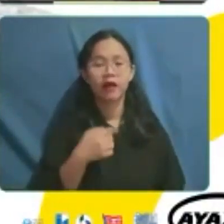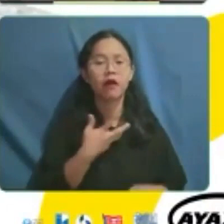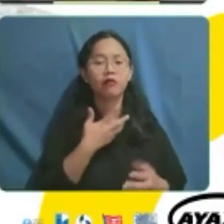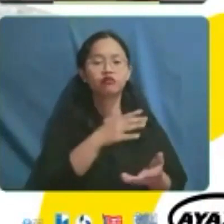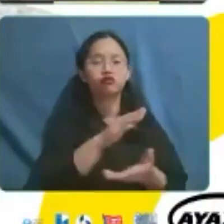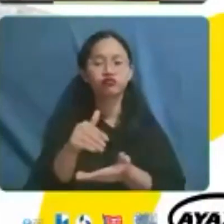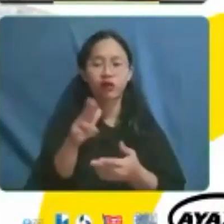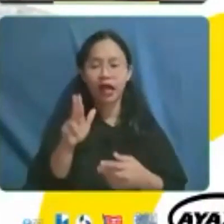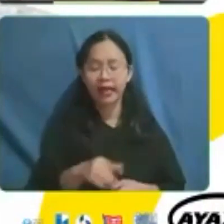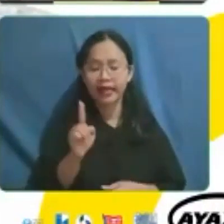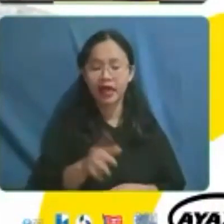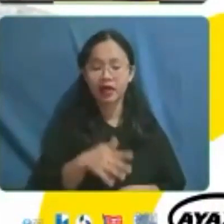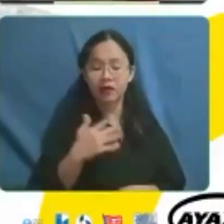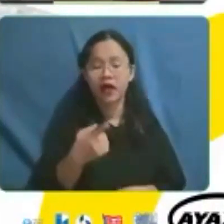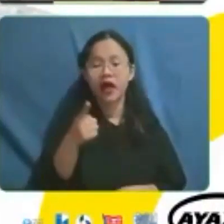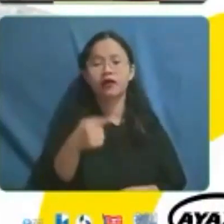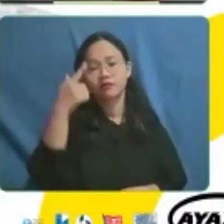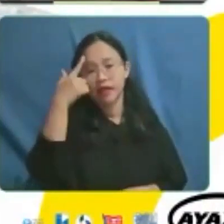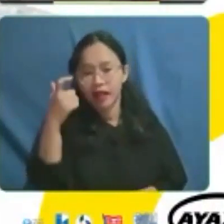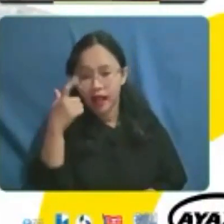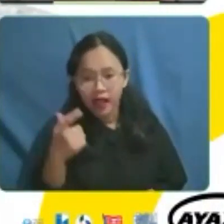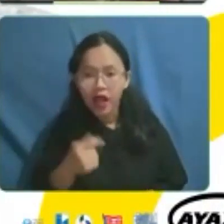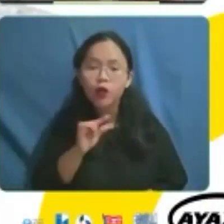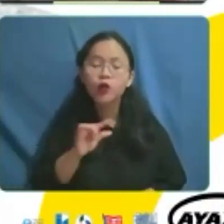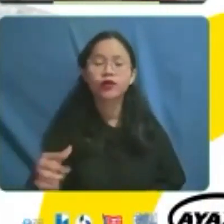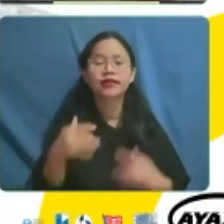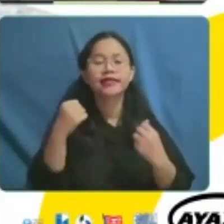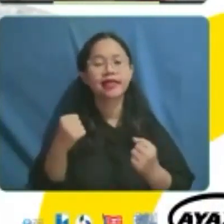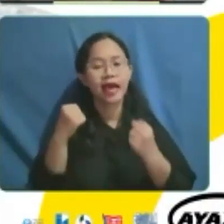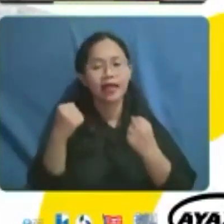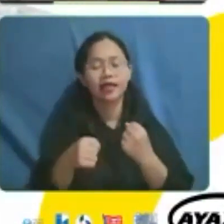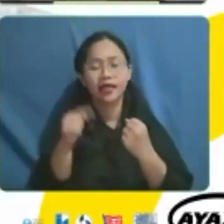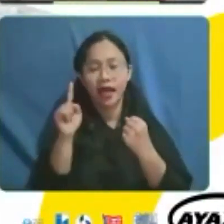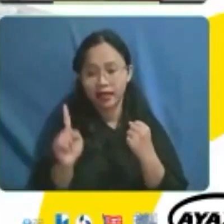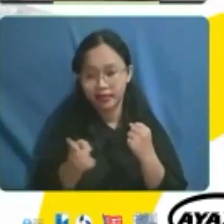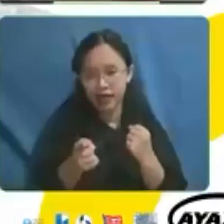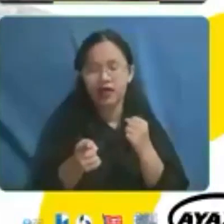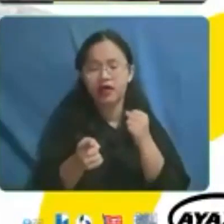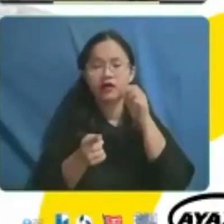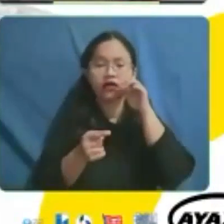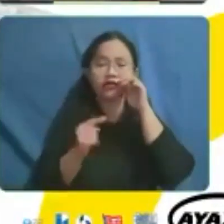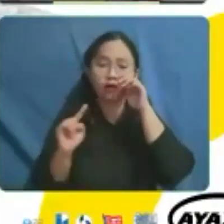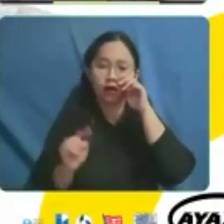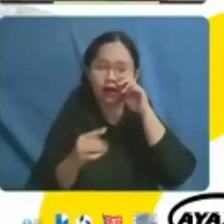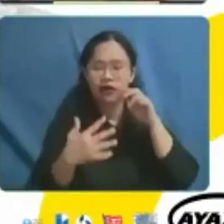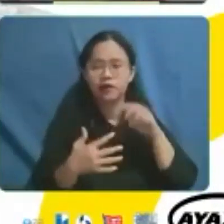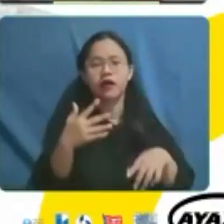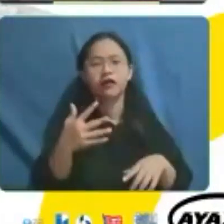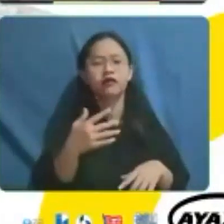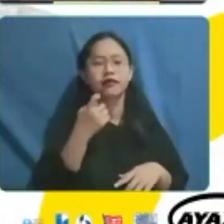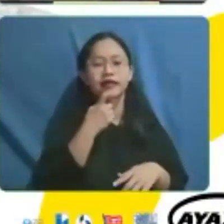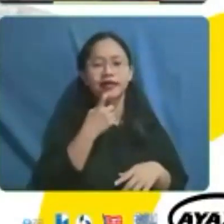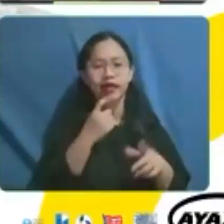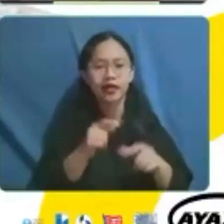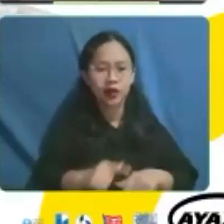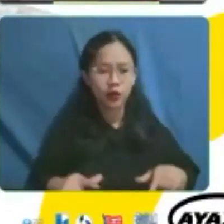causes. Just to mention, we're talking here about air pollution, but we know even other environmental risk factors like